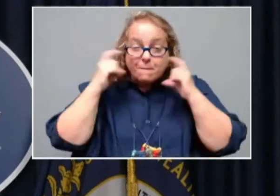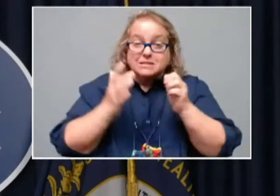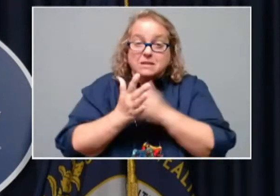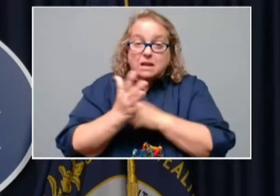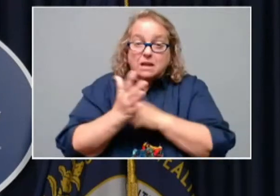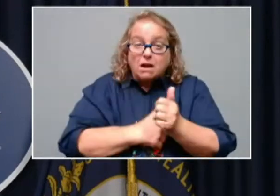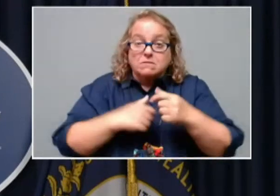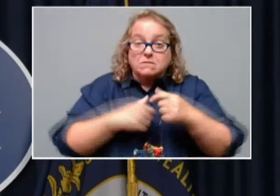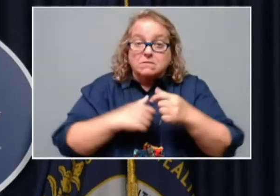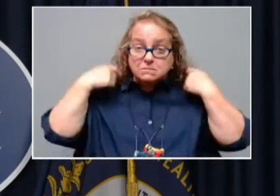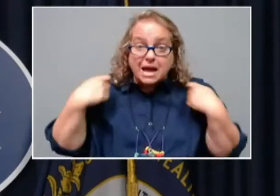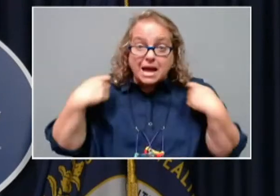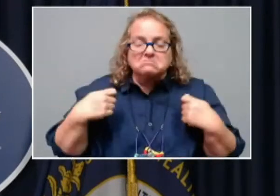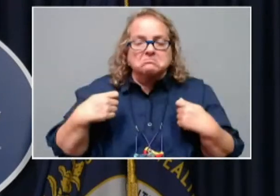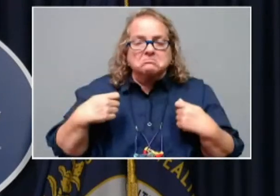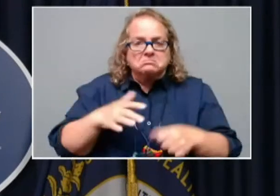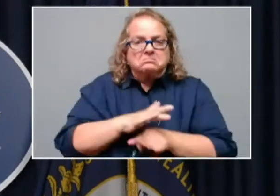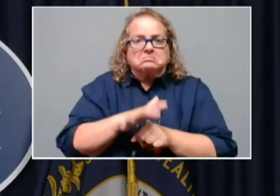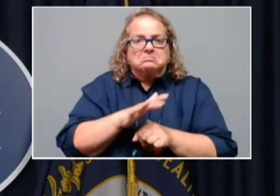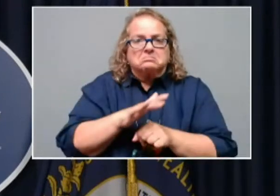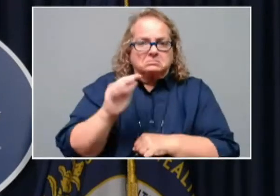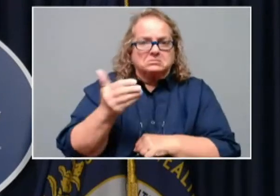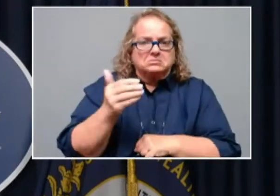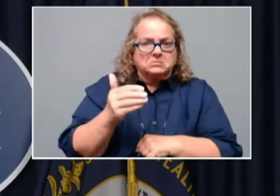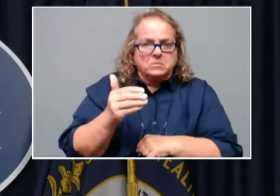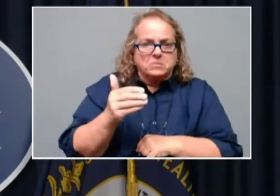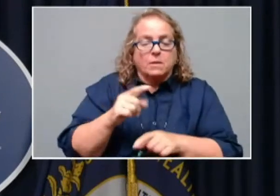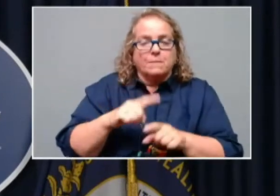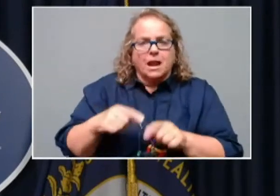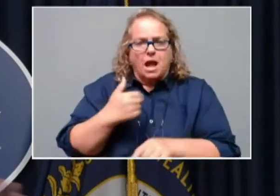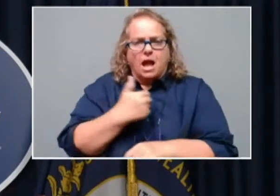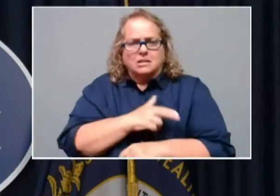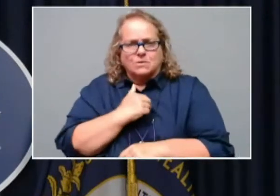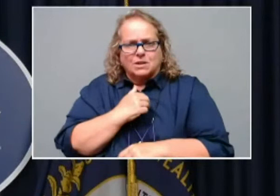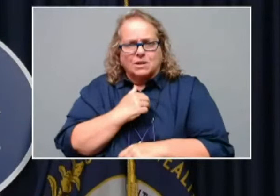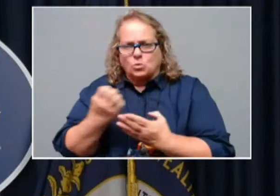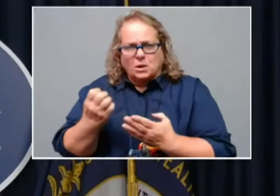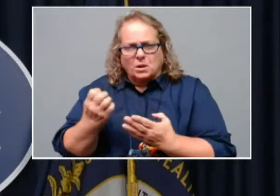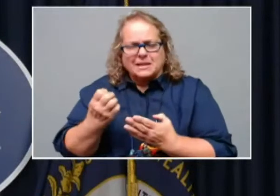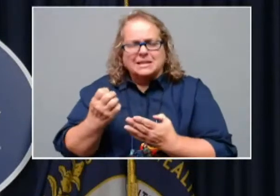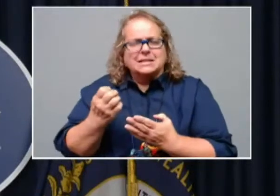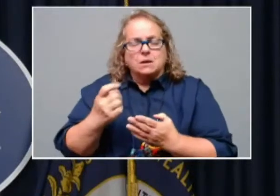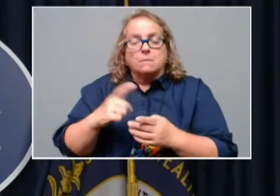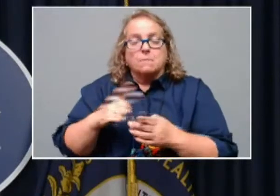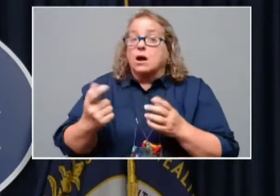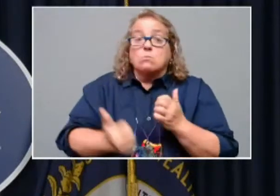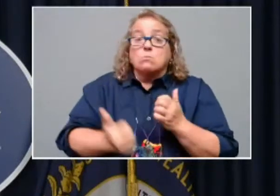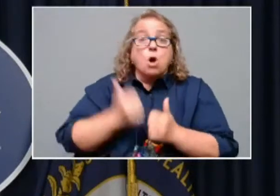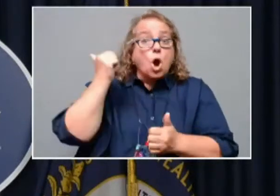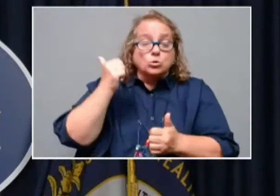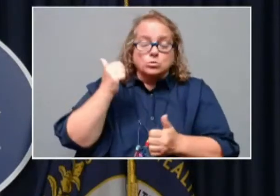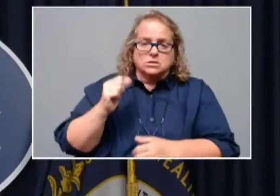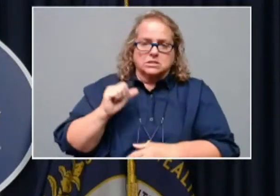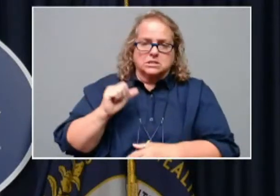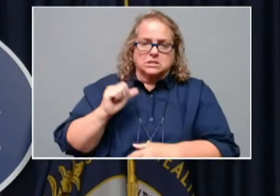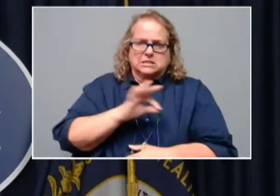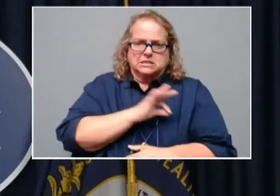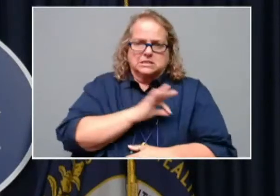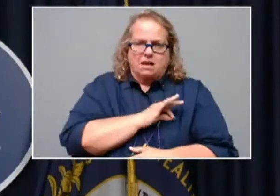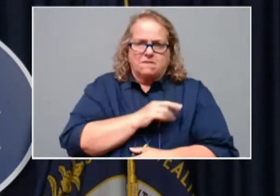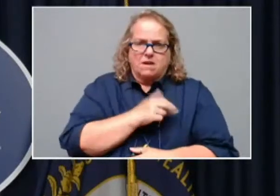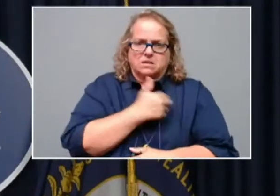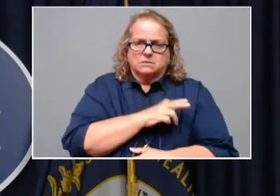concerns about hospital equipment or specialty staffing, uniform concern about overall